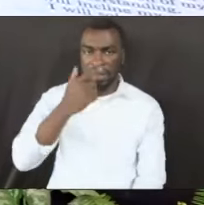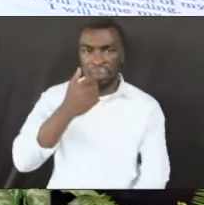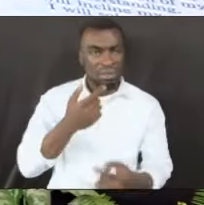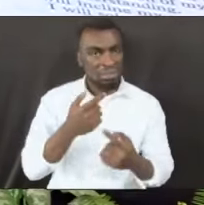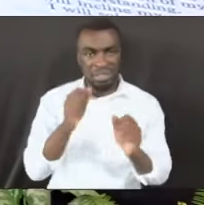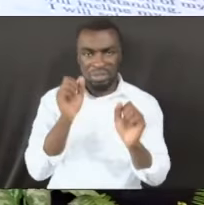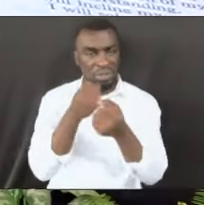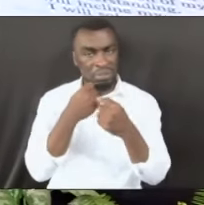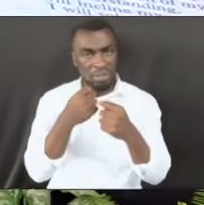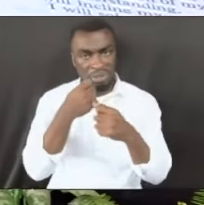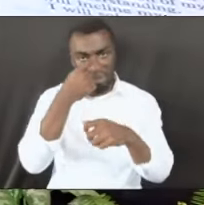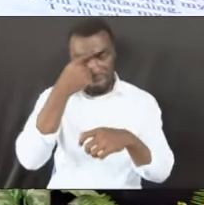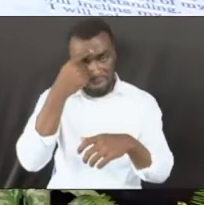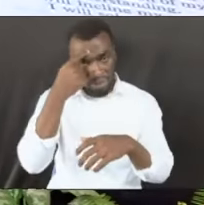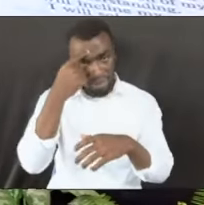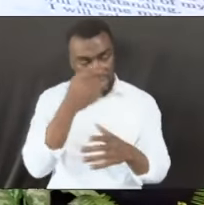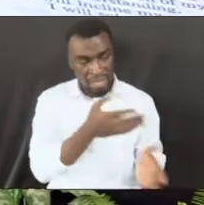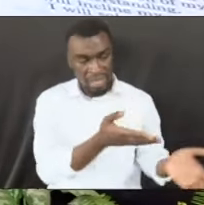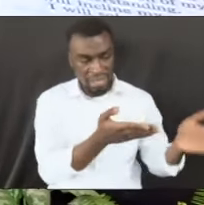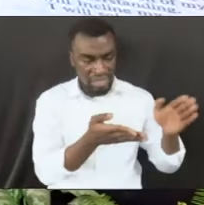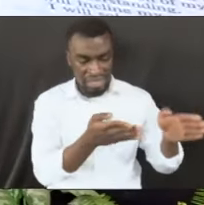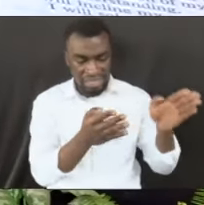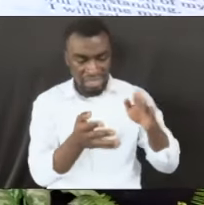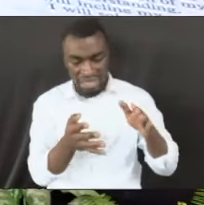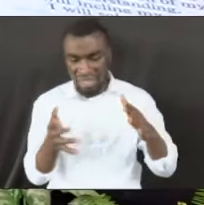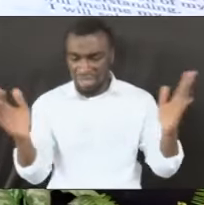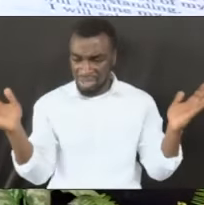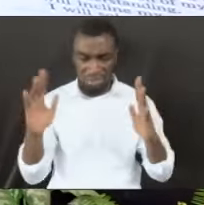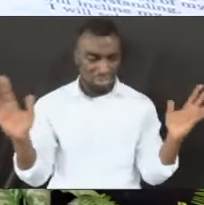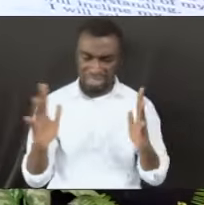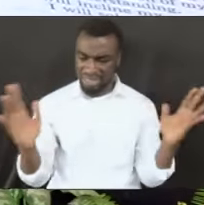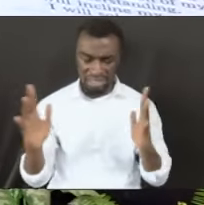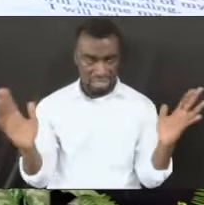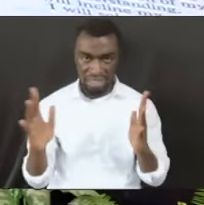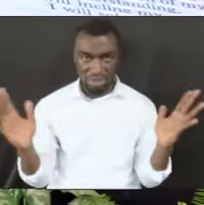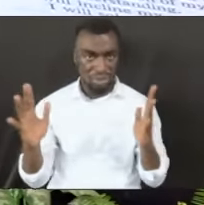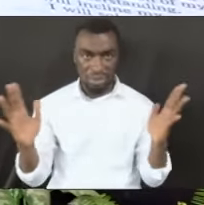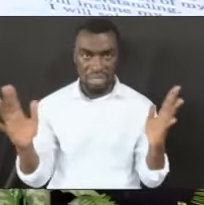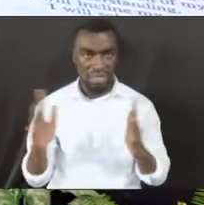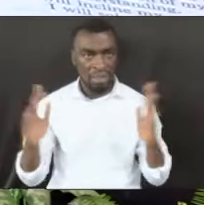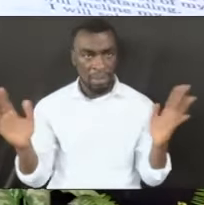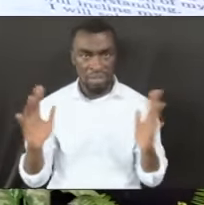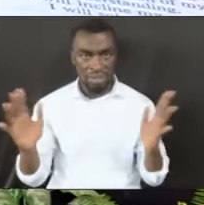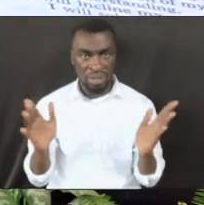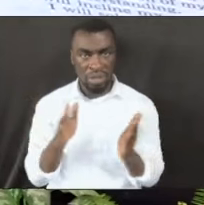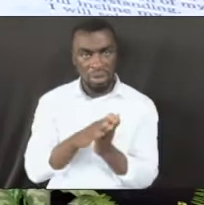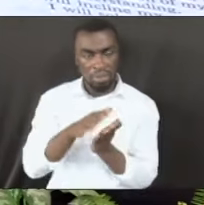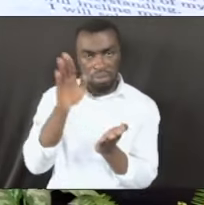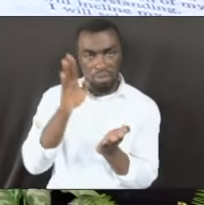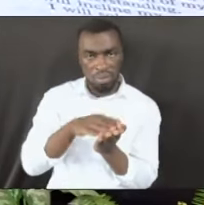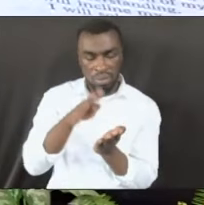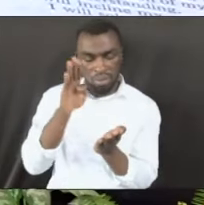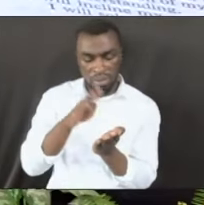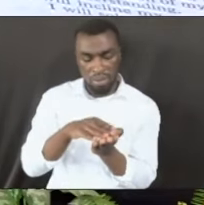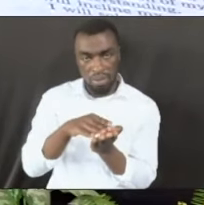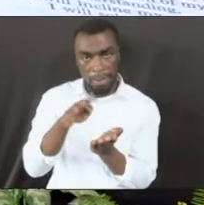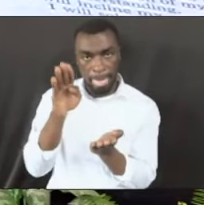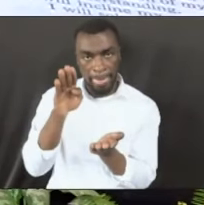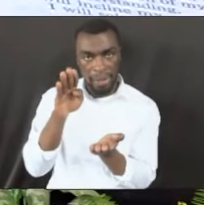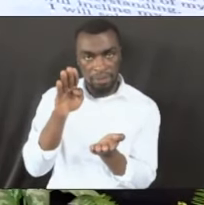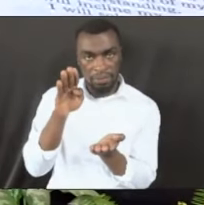to grow even more tempestuous, wilder, even more stormy.